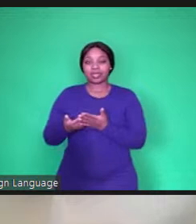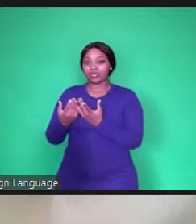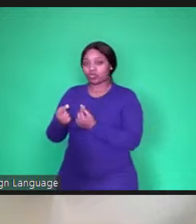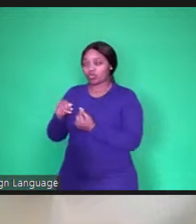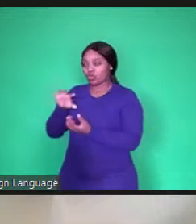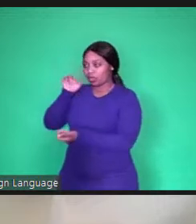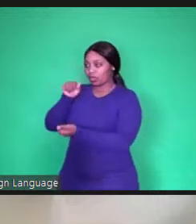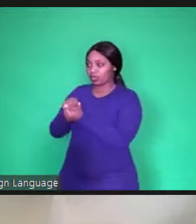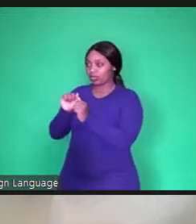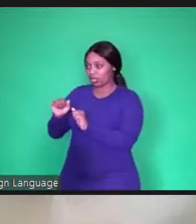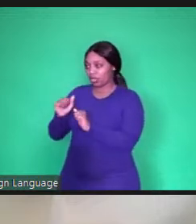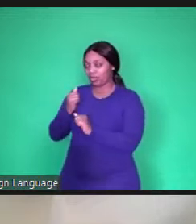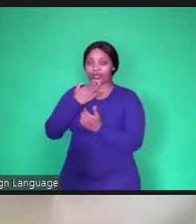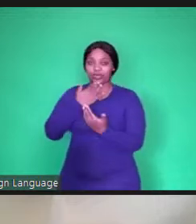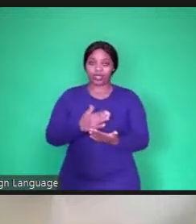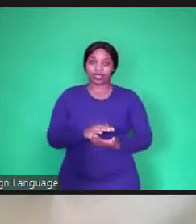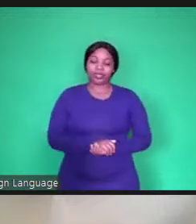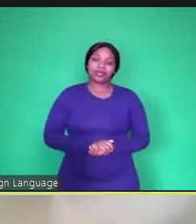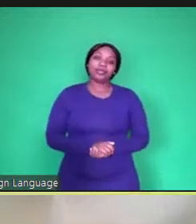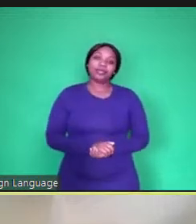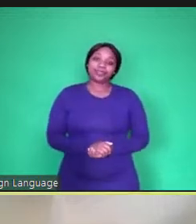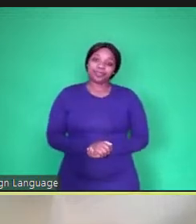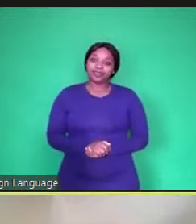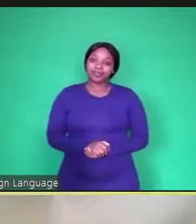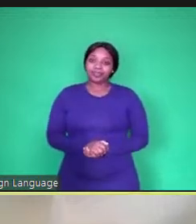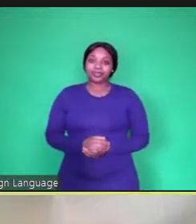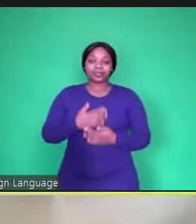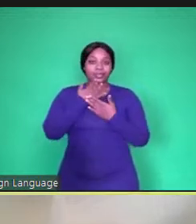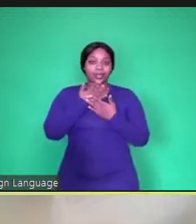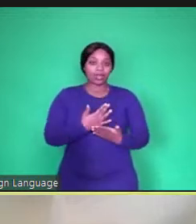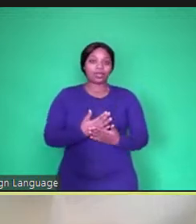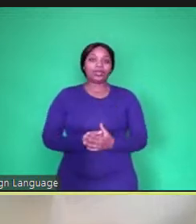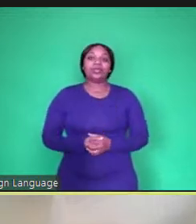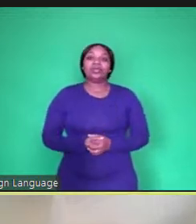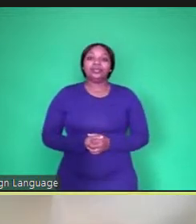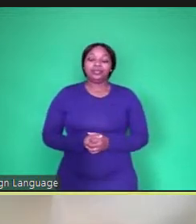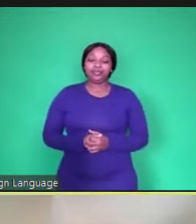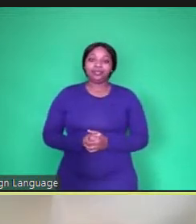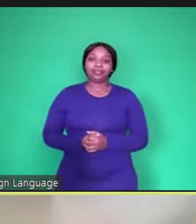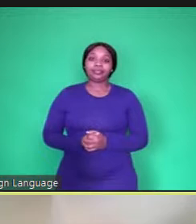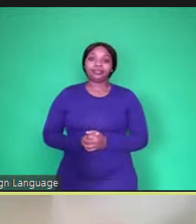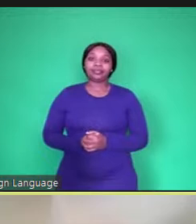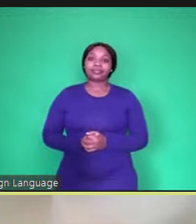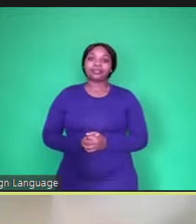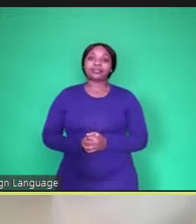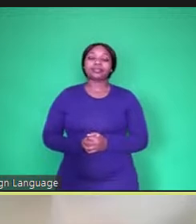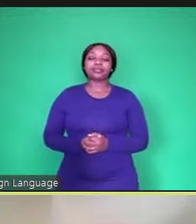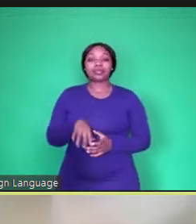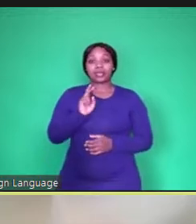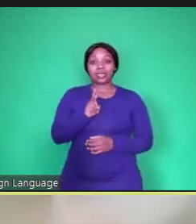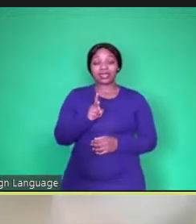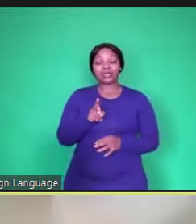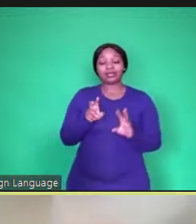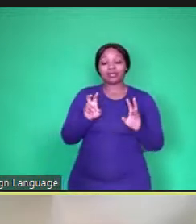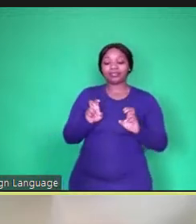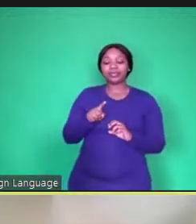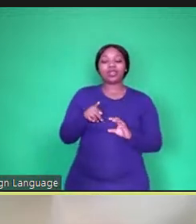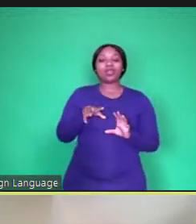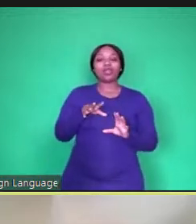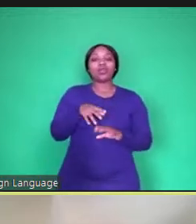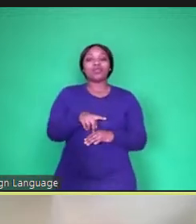you. Thank you. Then again, the likelihood of migration actually also is higher